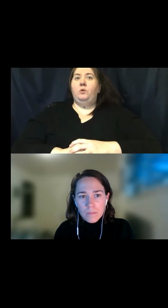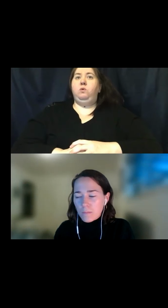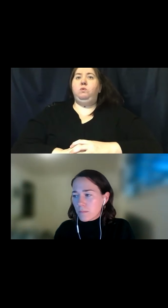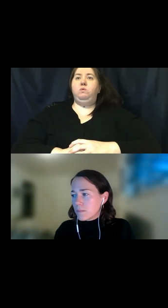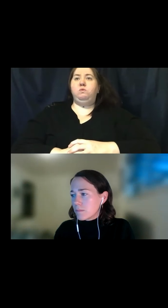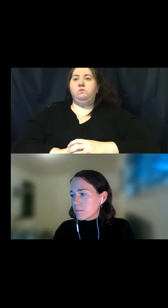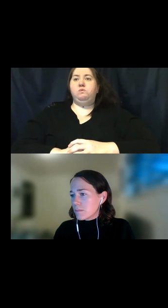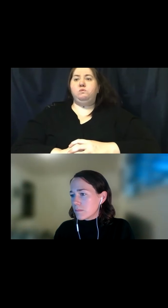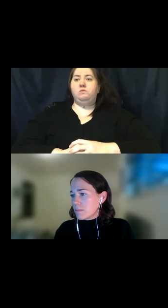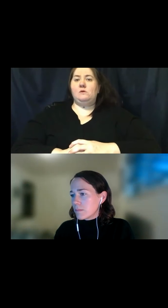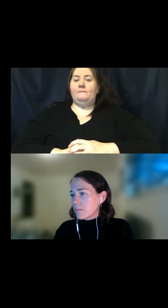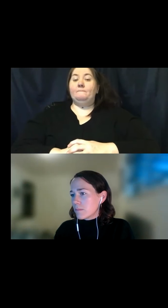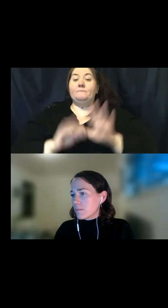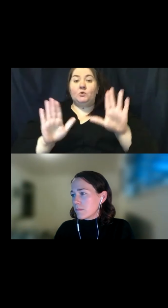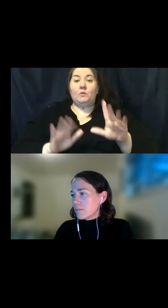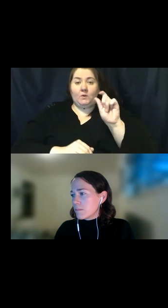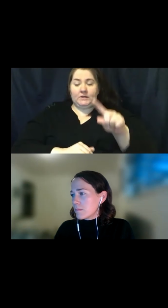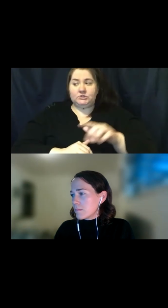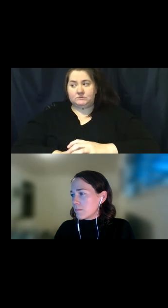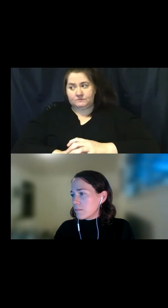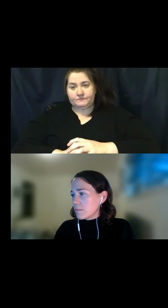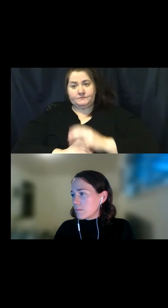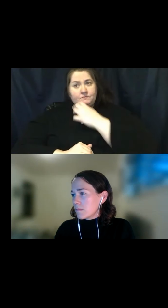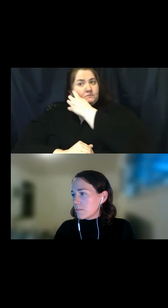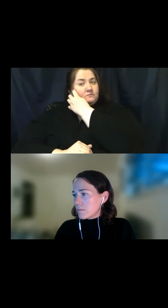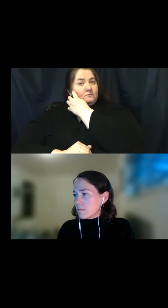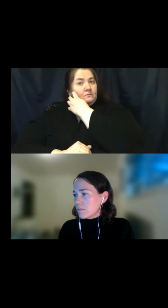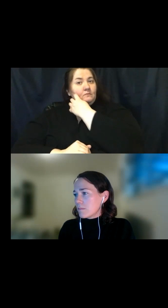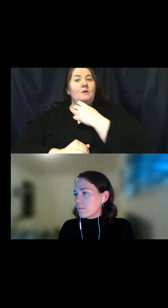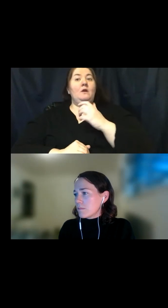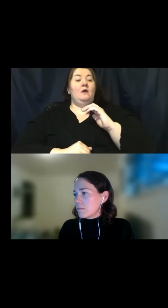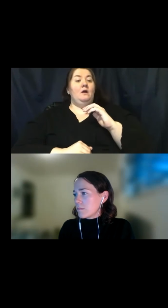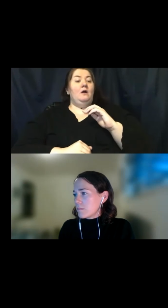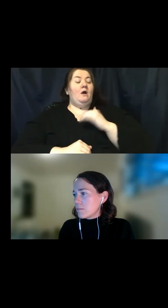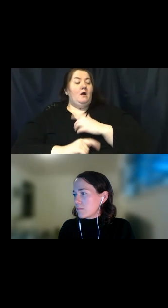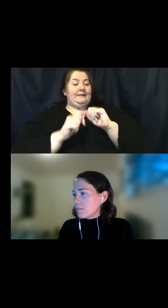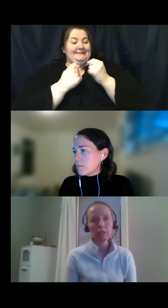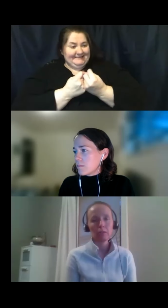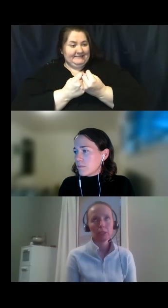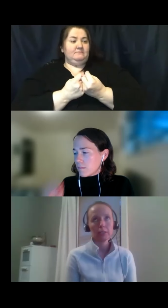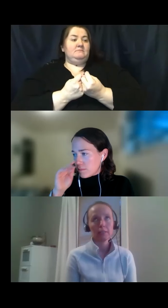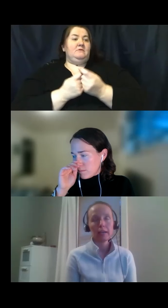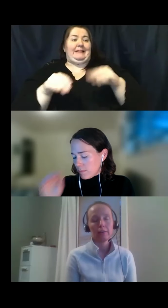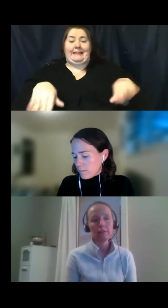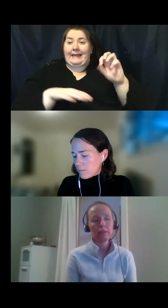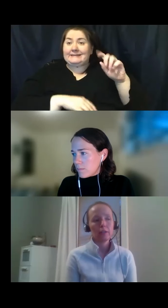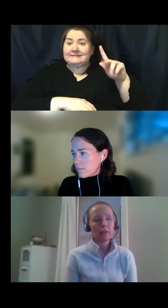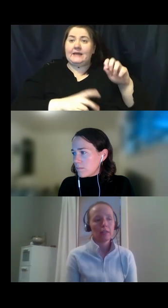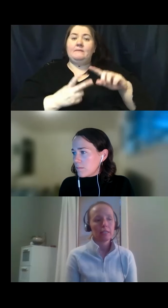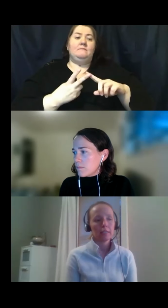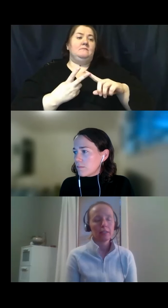That's a great question. Our team of landscape architects, ecologists, and arborists